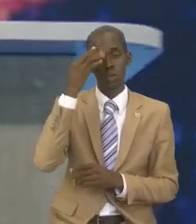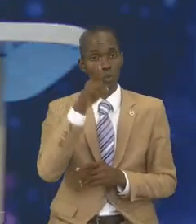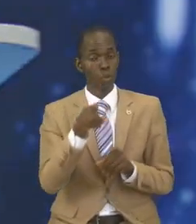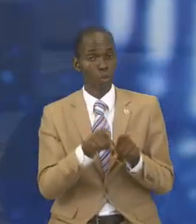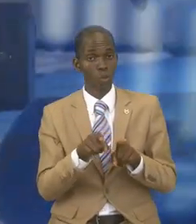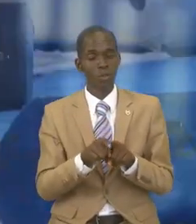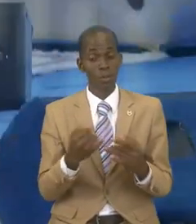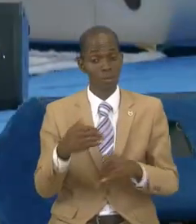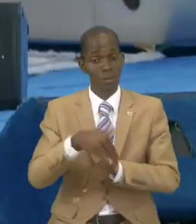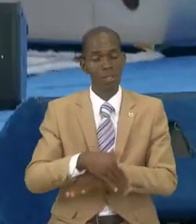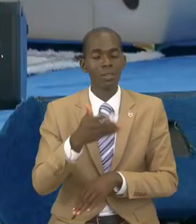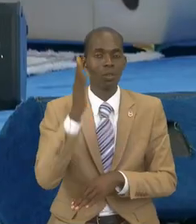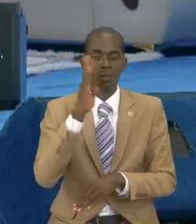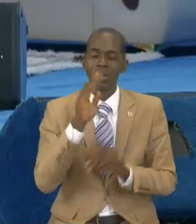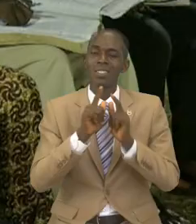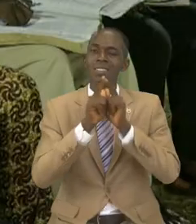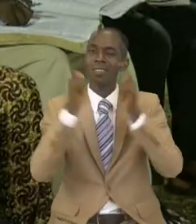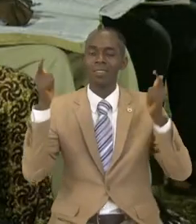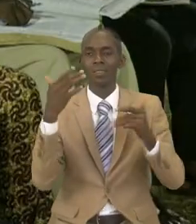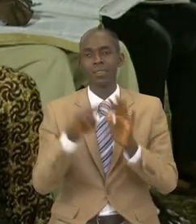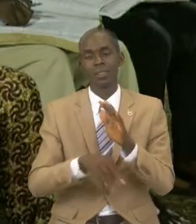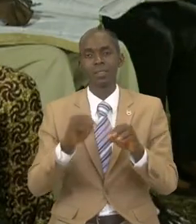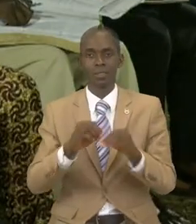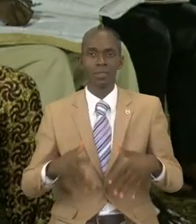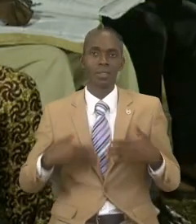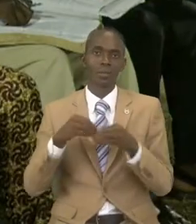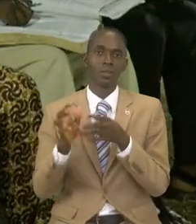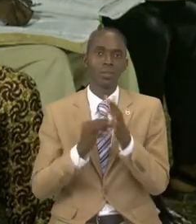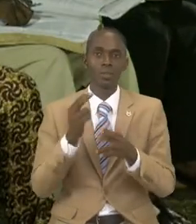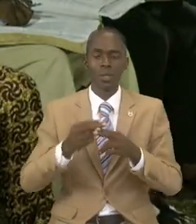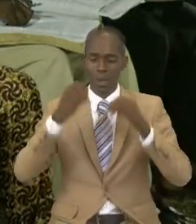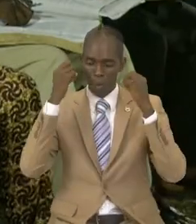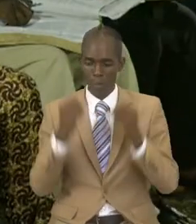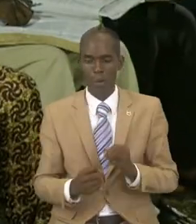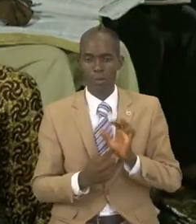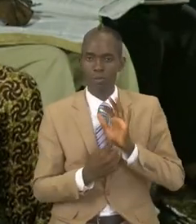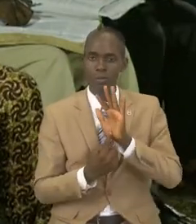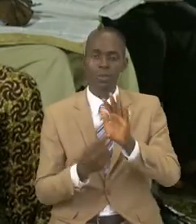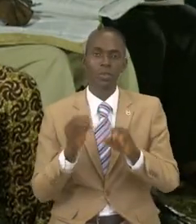be exploits in your life. Power manifestation in your life.